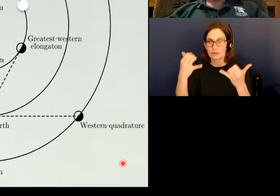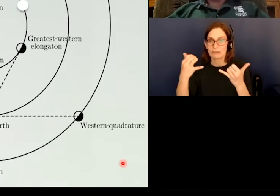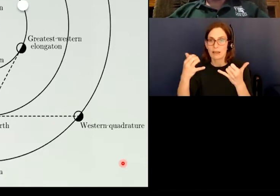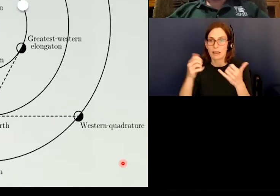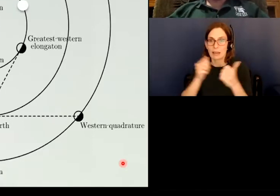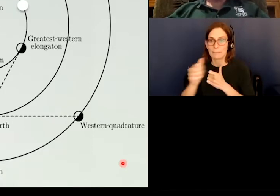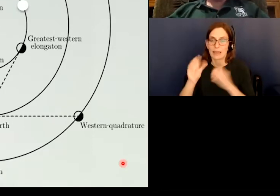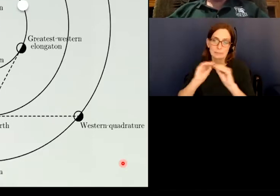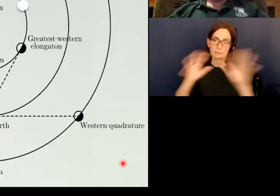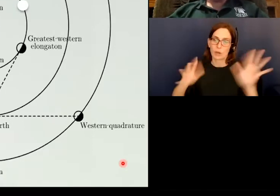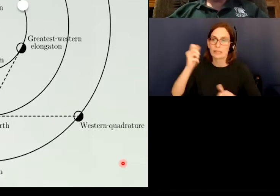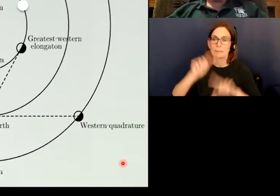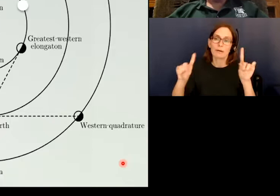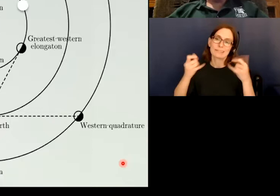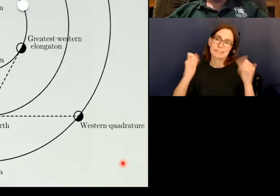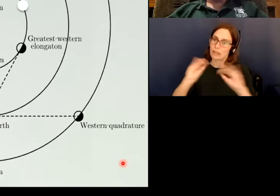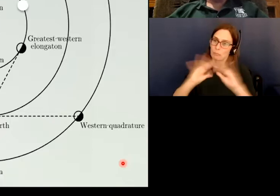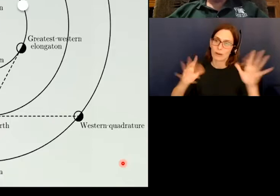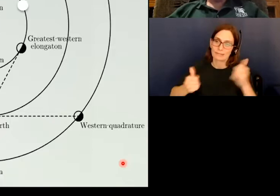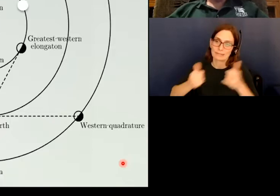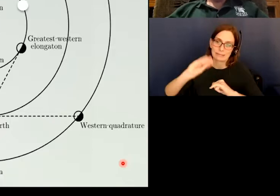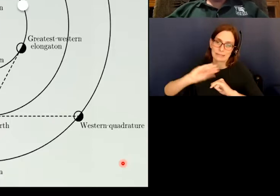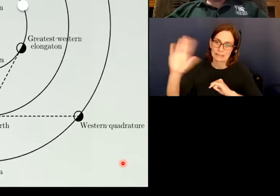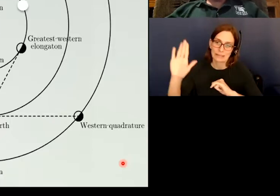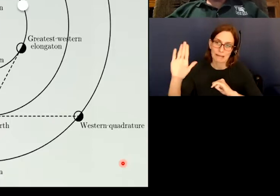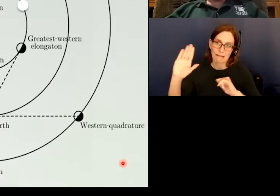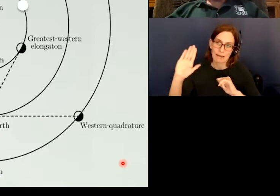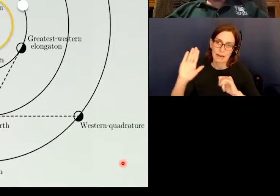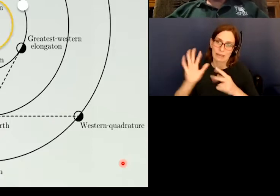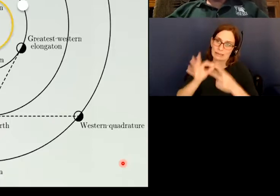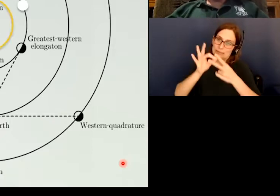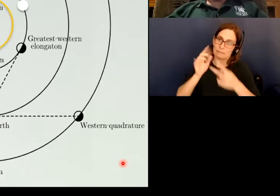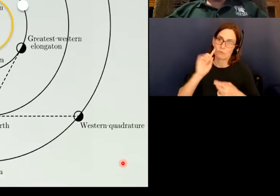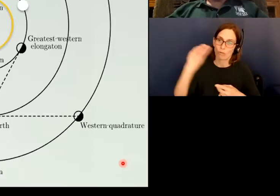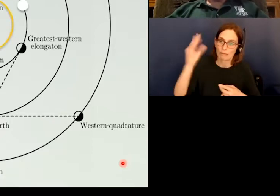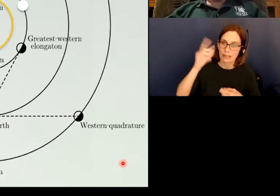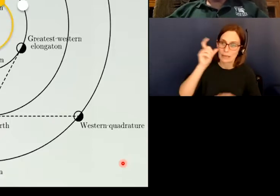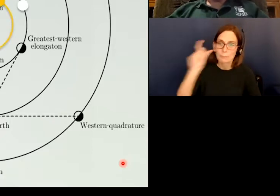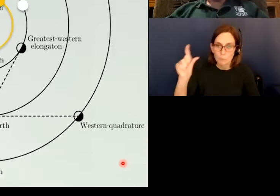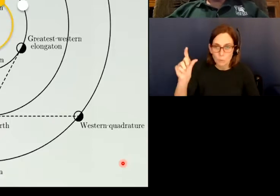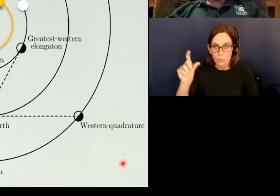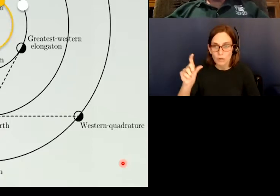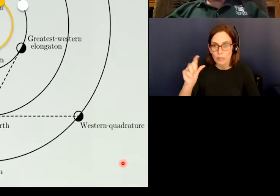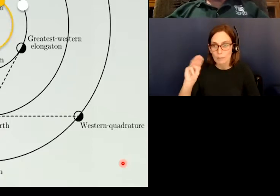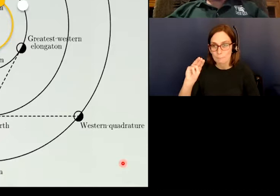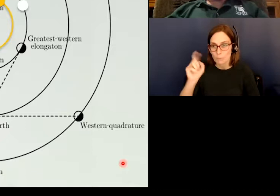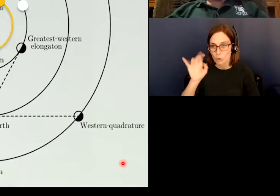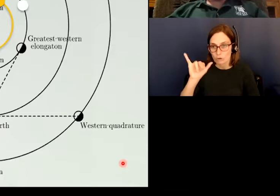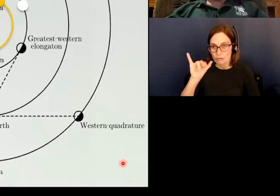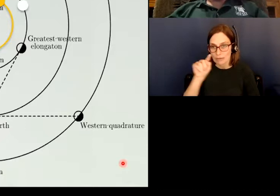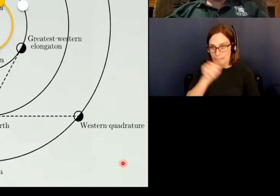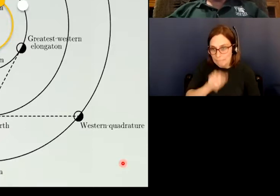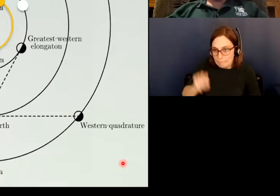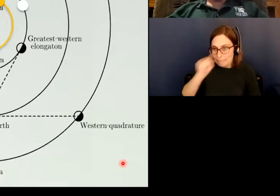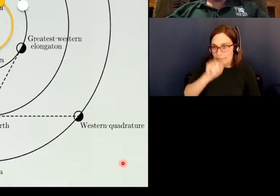but it's always the brightest thing in the sky other than the sun and the moon. Mercury in its orbit here is